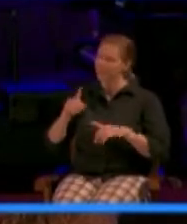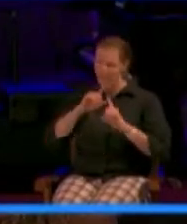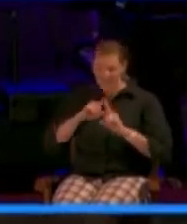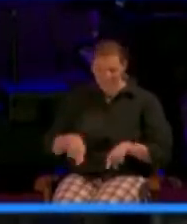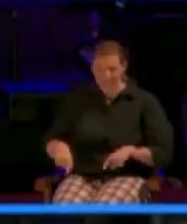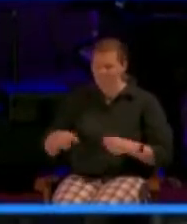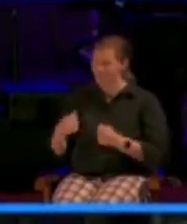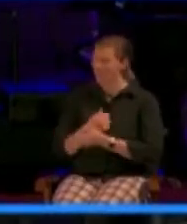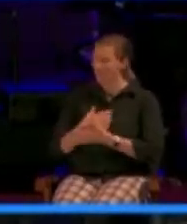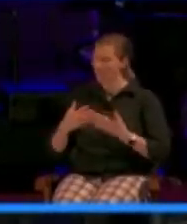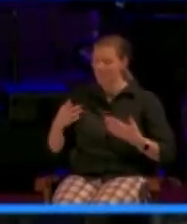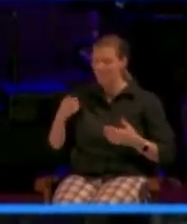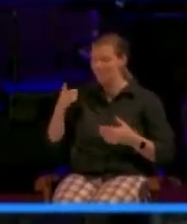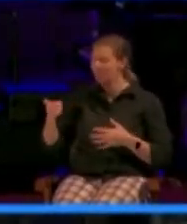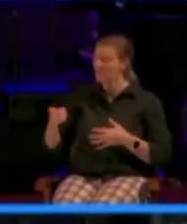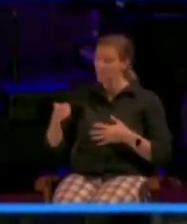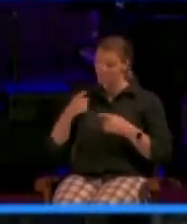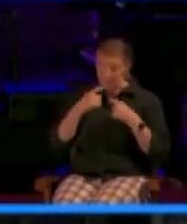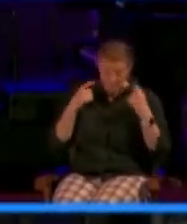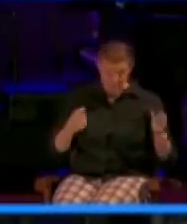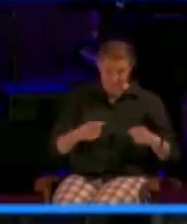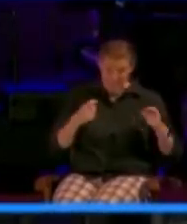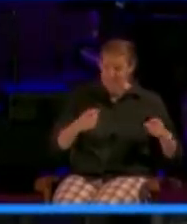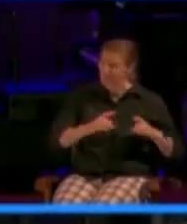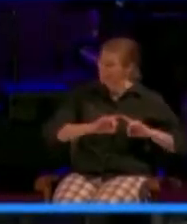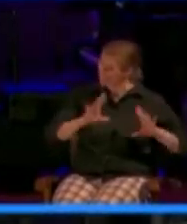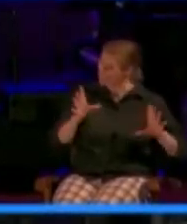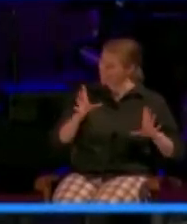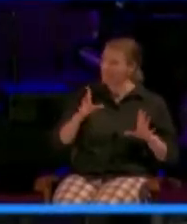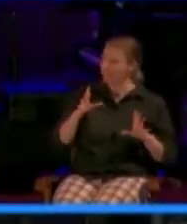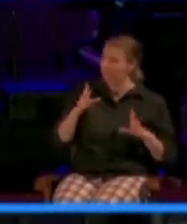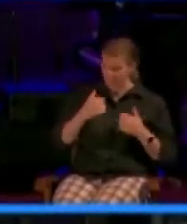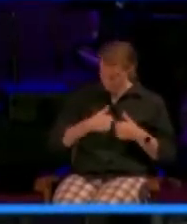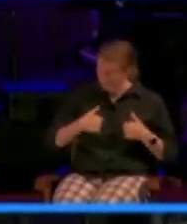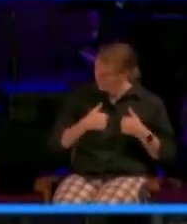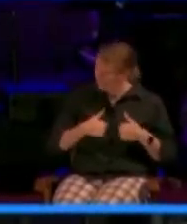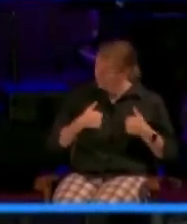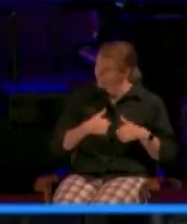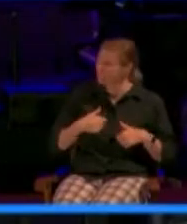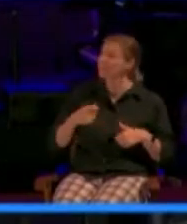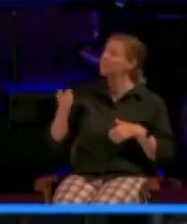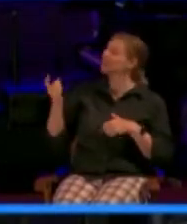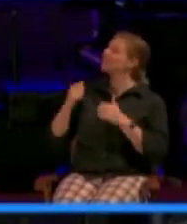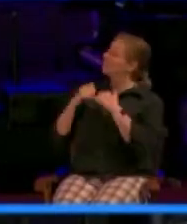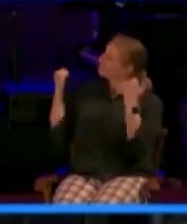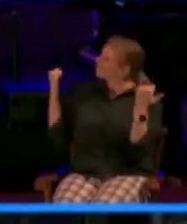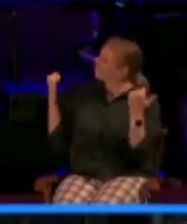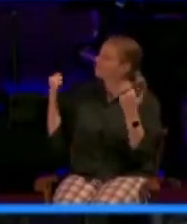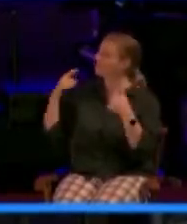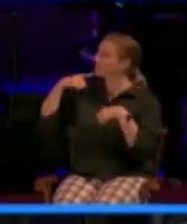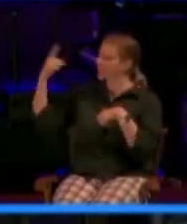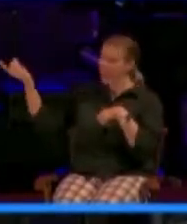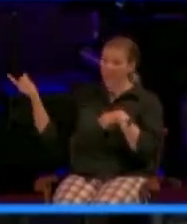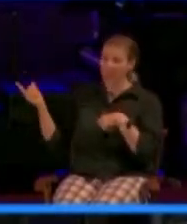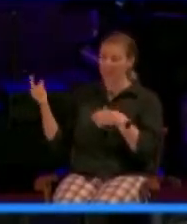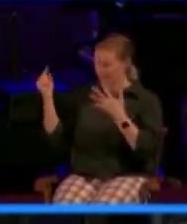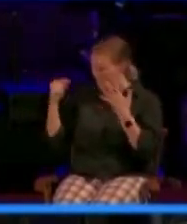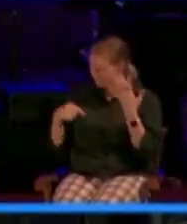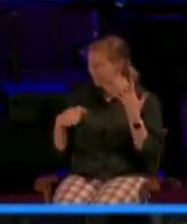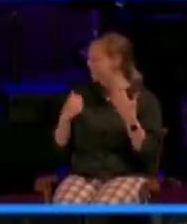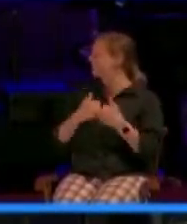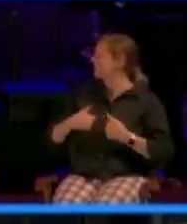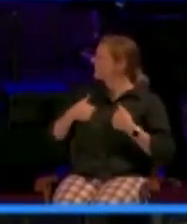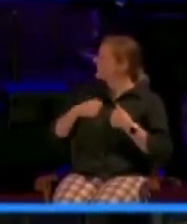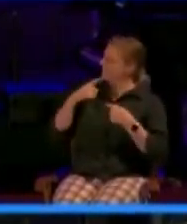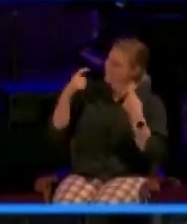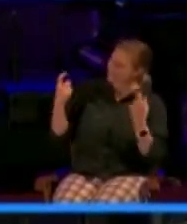sins and follow the Lord Jesus, and let's pray and ask God to forgive, and you're off and running, right? In the evangelical world,